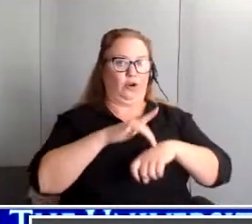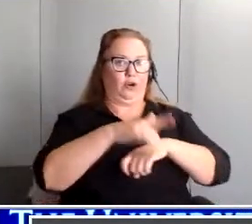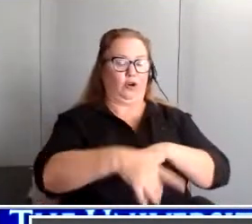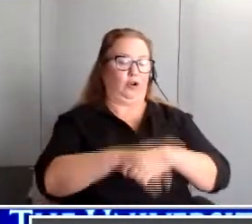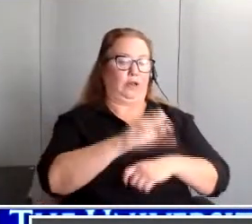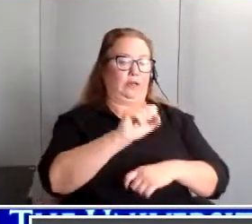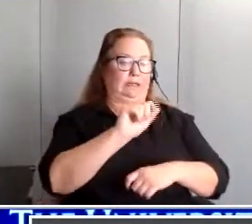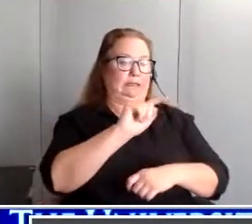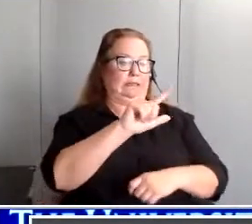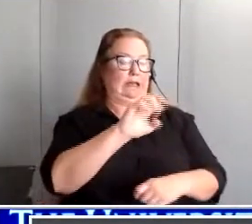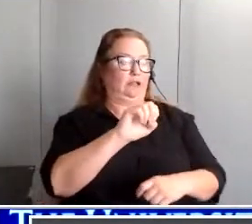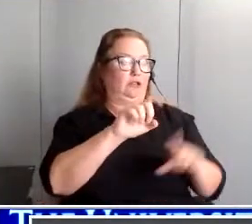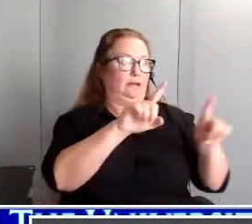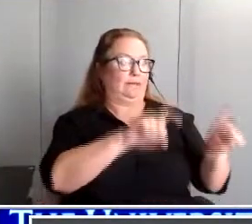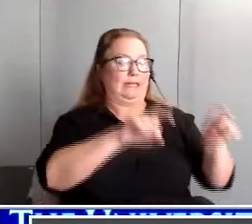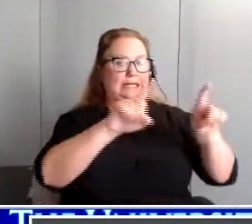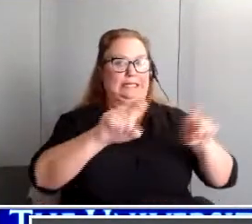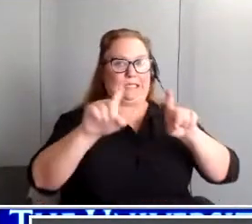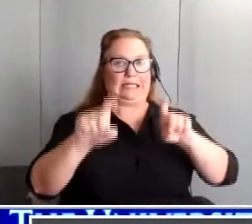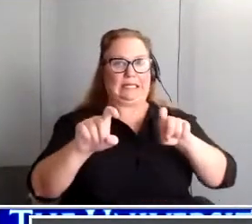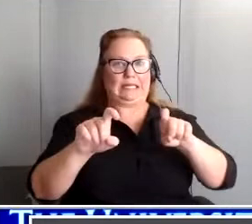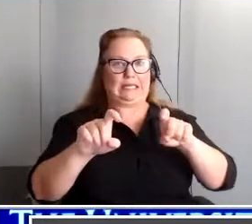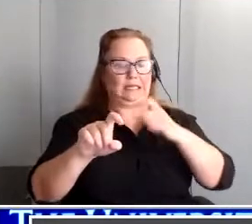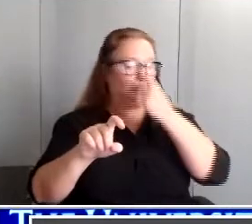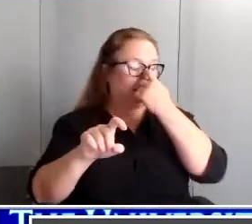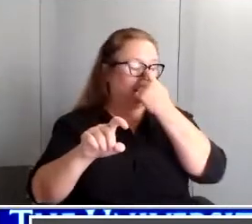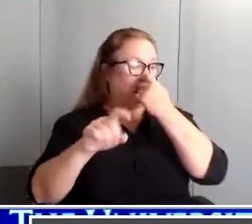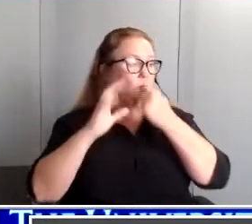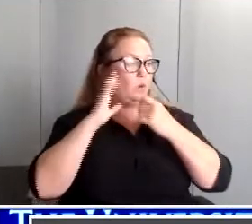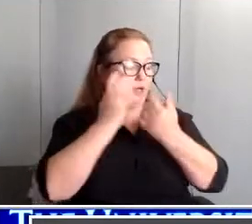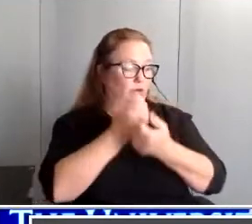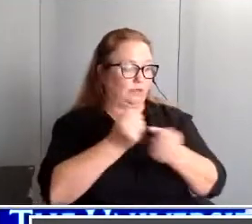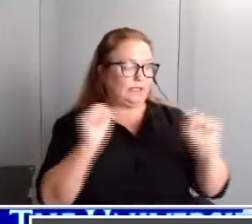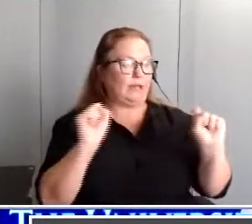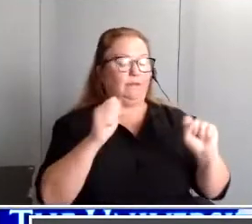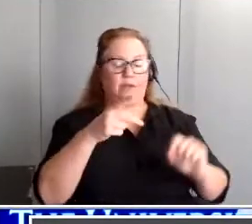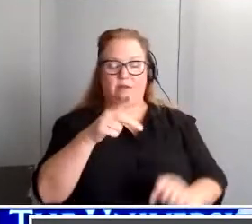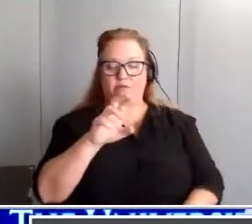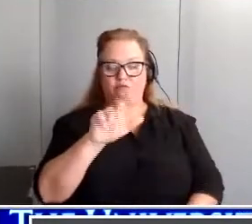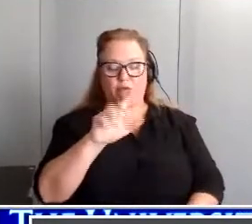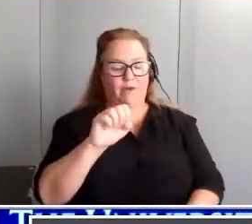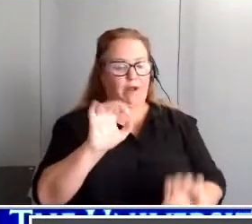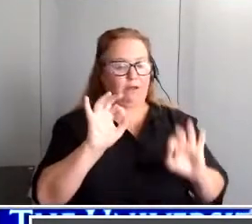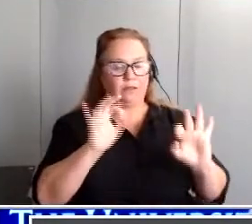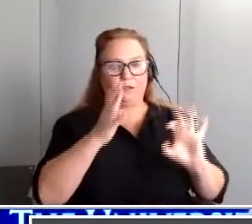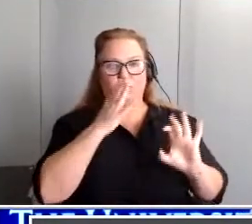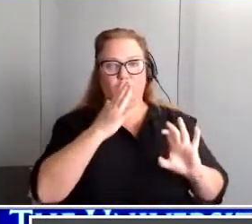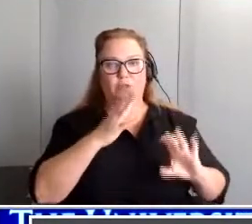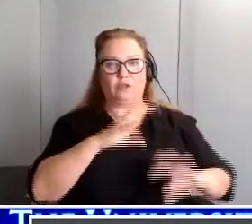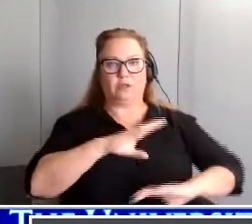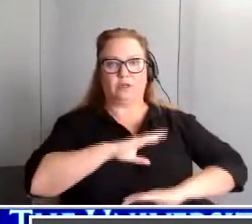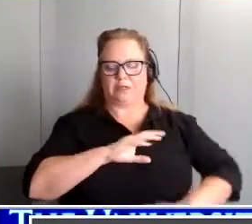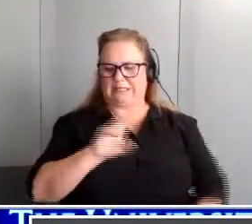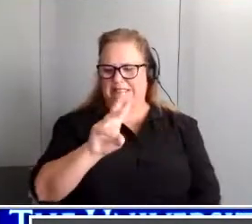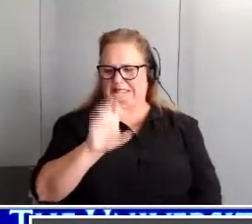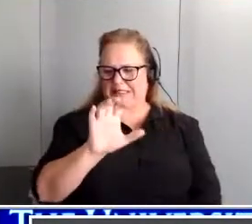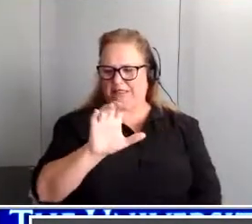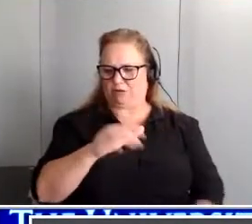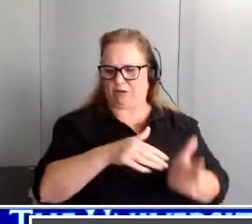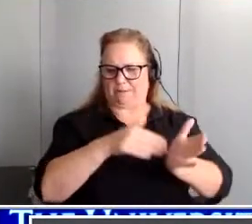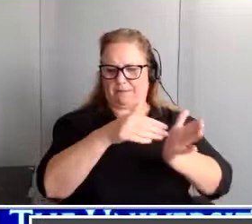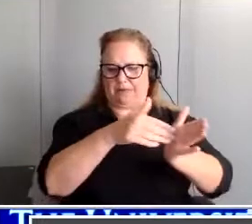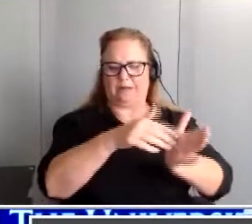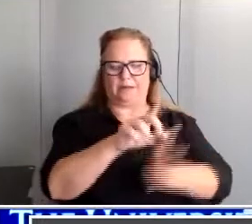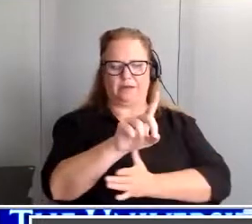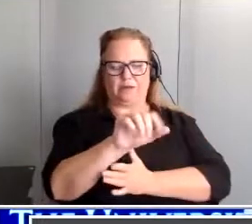testing, we know that the safety profile continues to be good. We have what is it, 600 million doses or